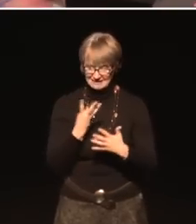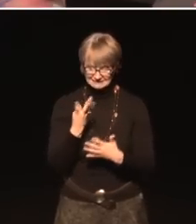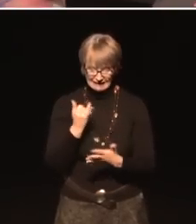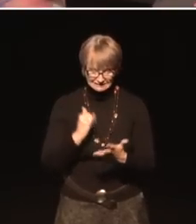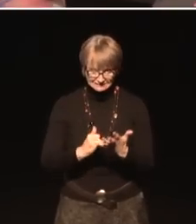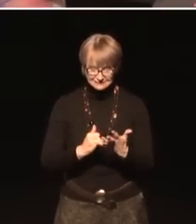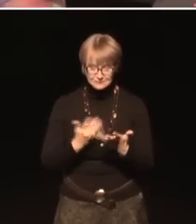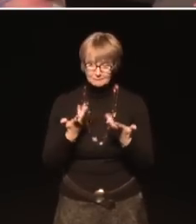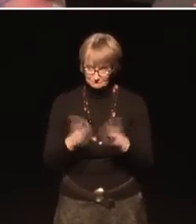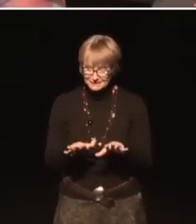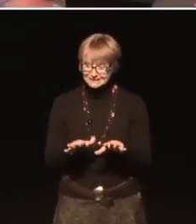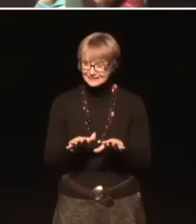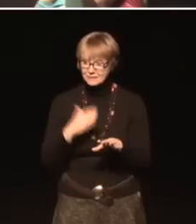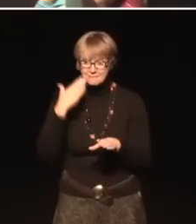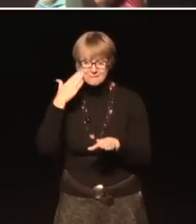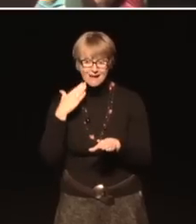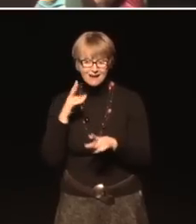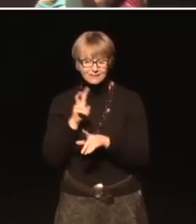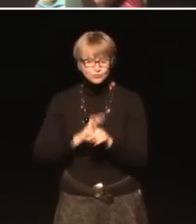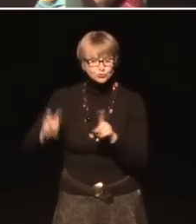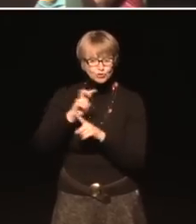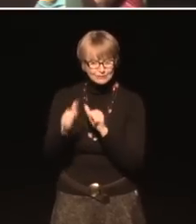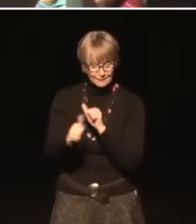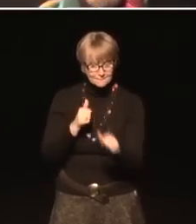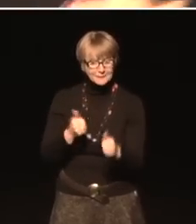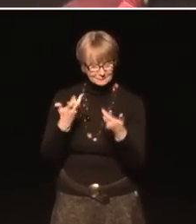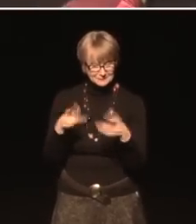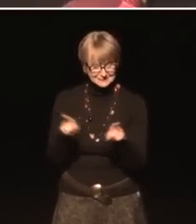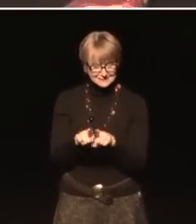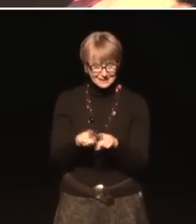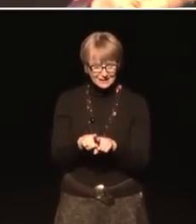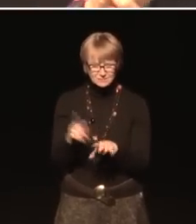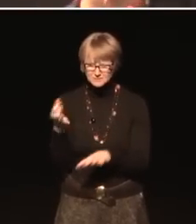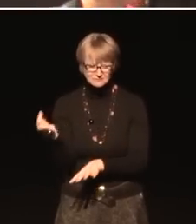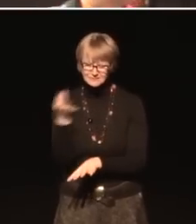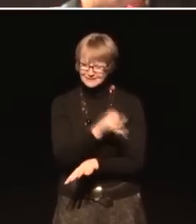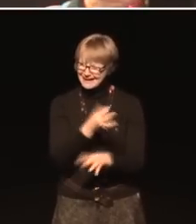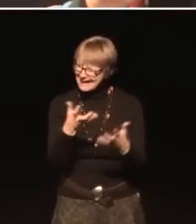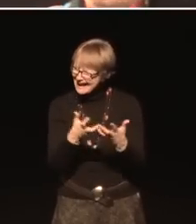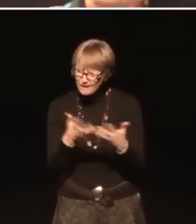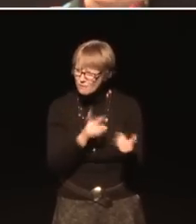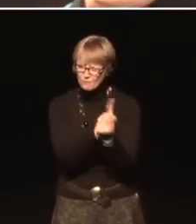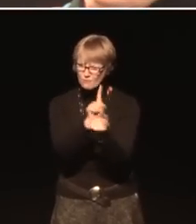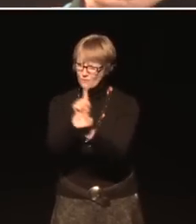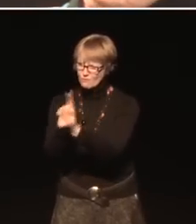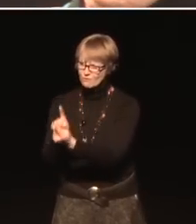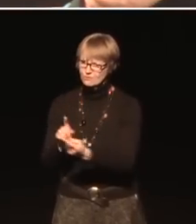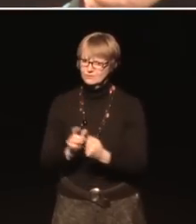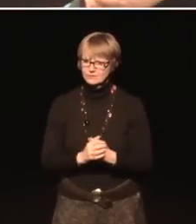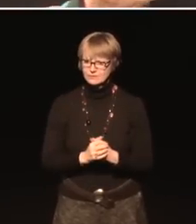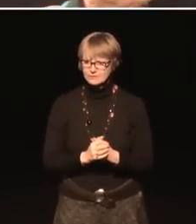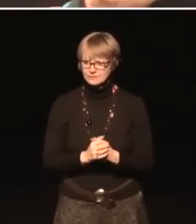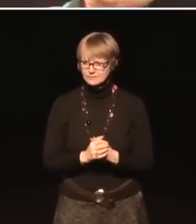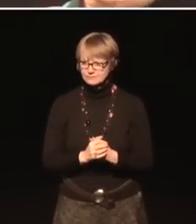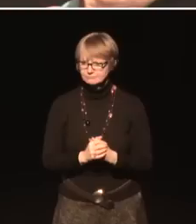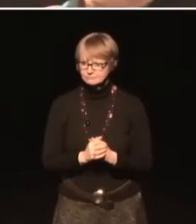black touring companies way back when. They were doing this practice a long time ago. How do you do it? How do you go out and meet people? Well, you kind of